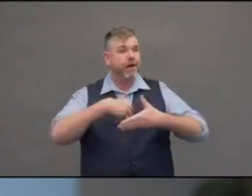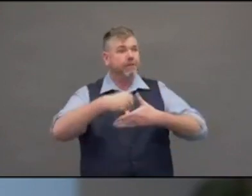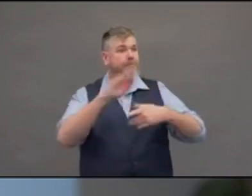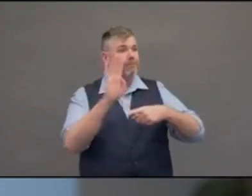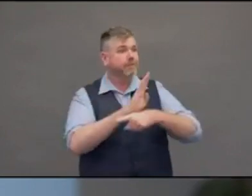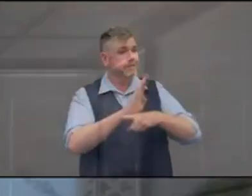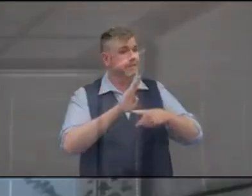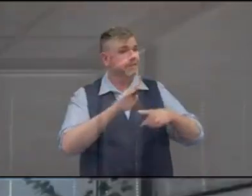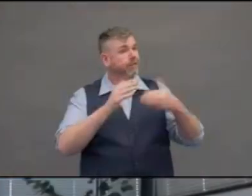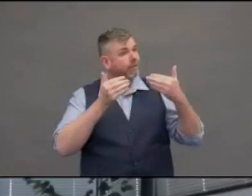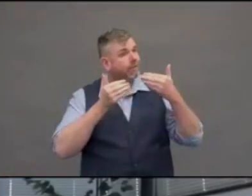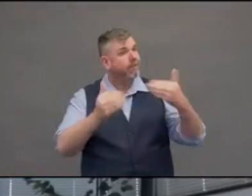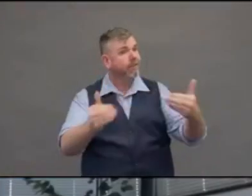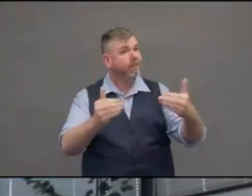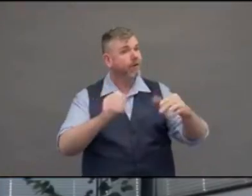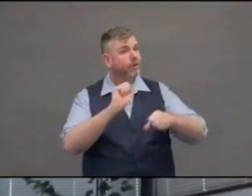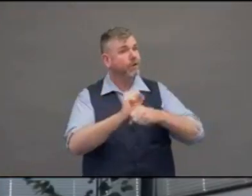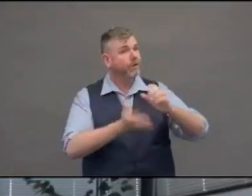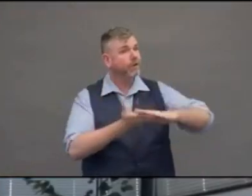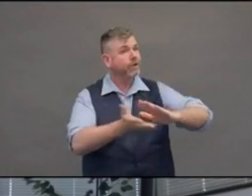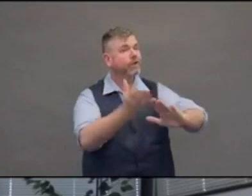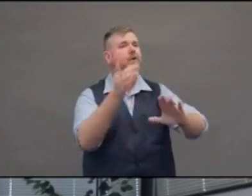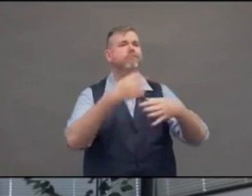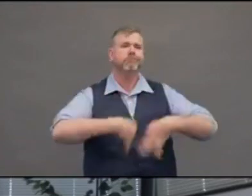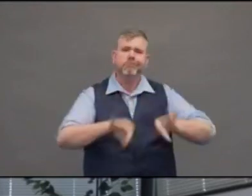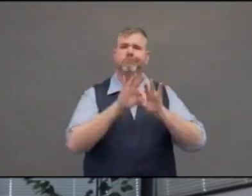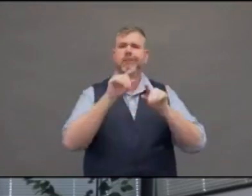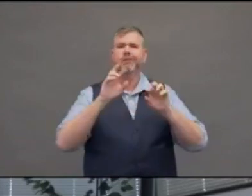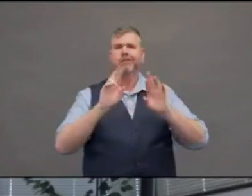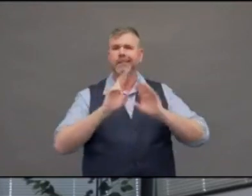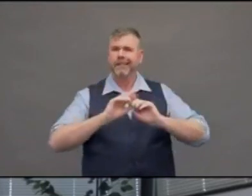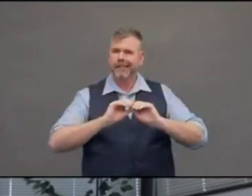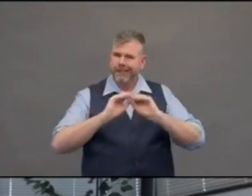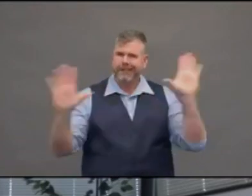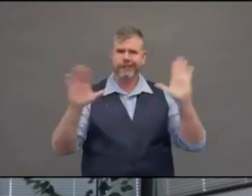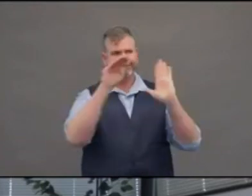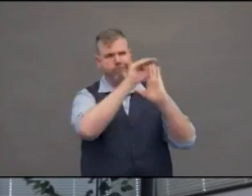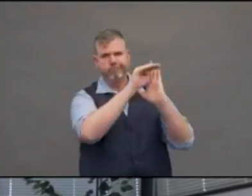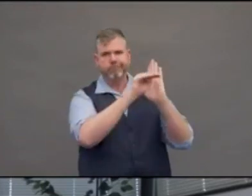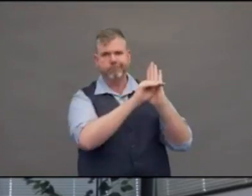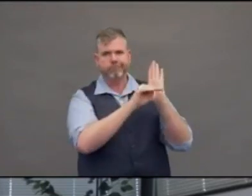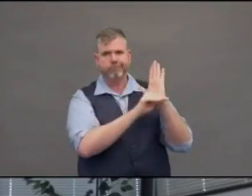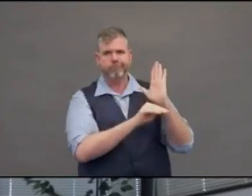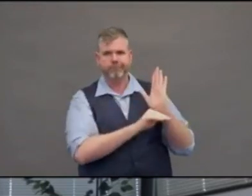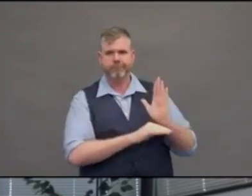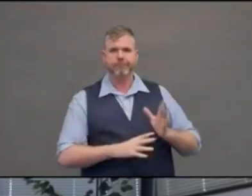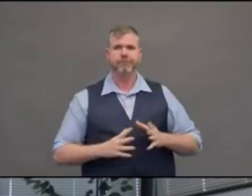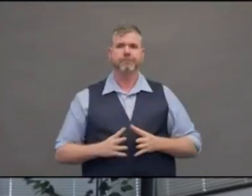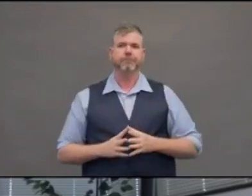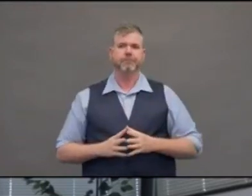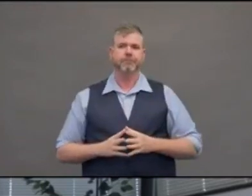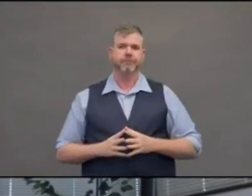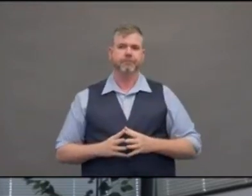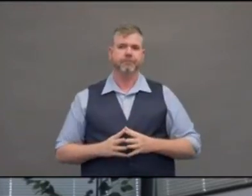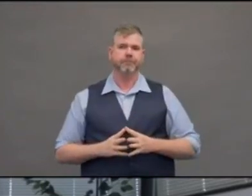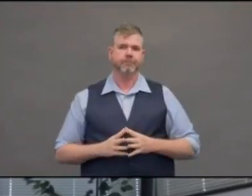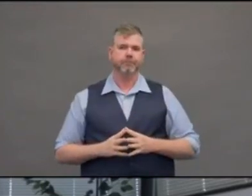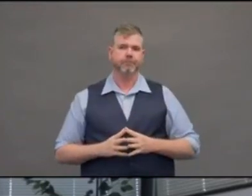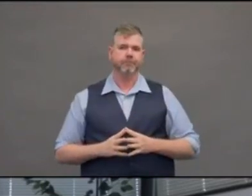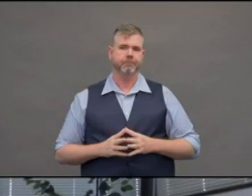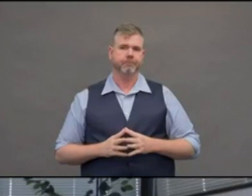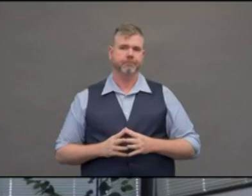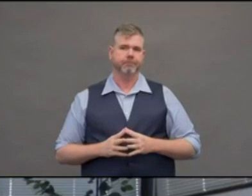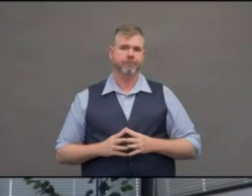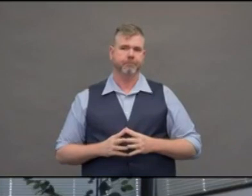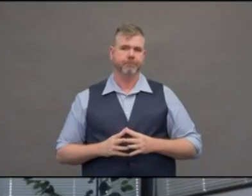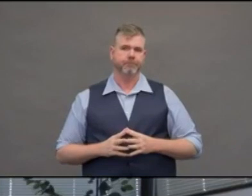practices. We will be spending some time in the near future speaking about some of those protocols and some of the tips, for making sure that